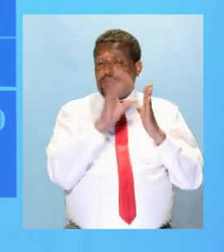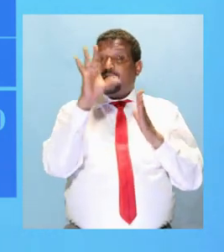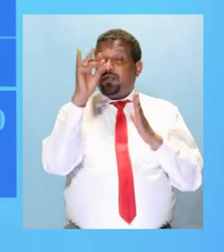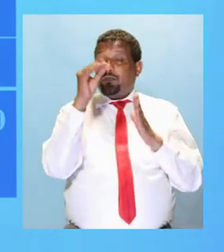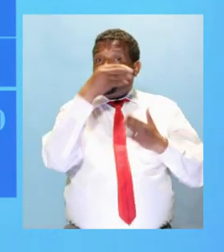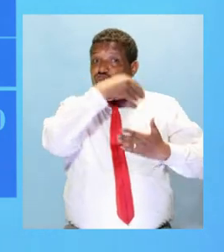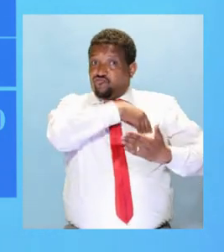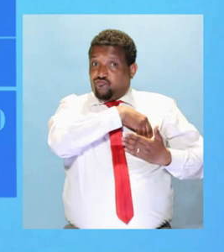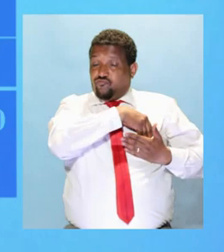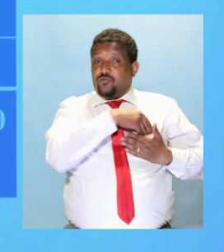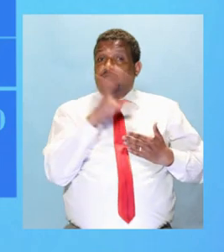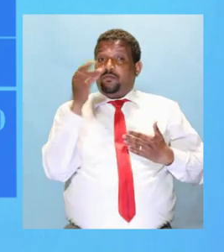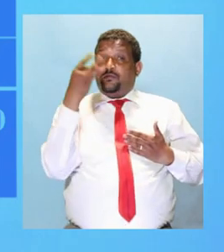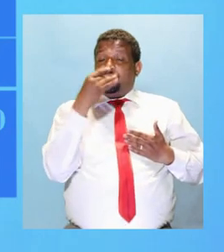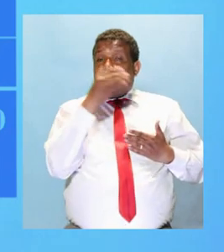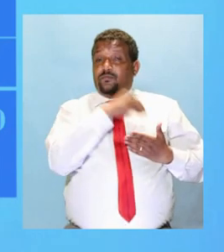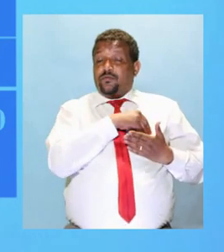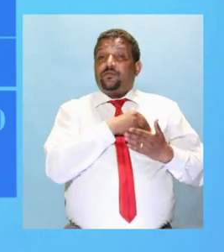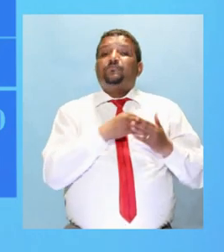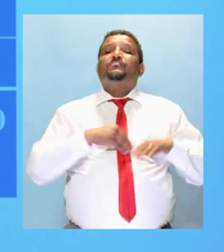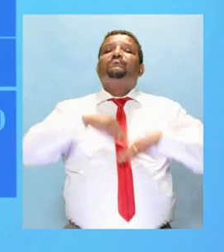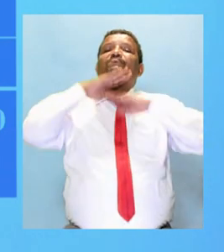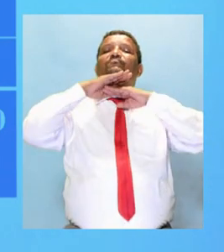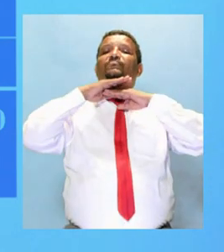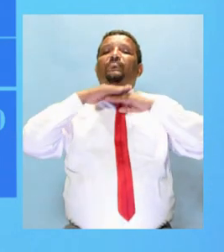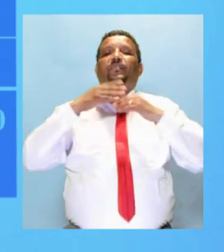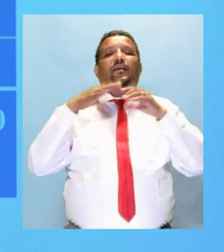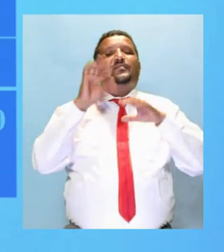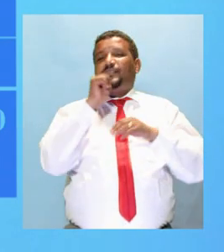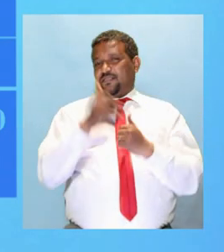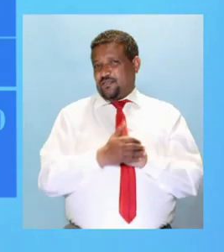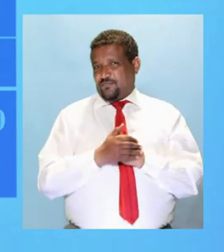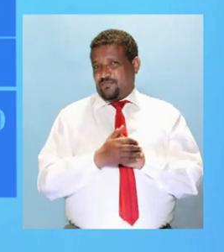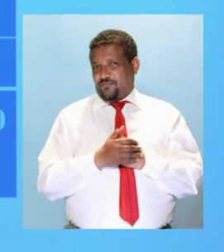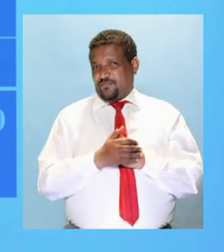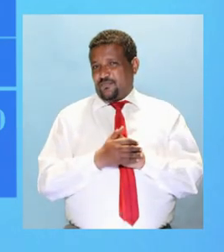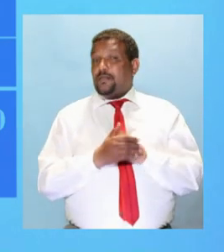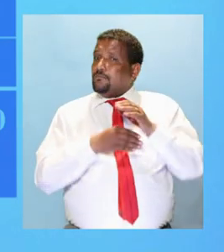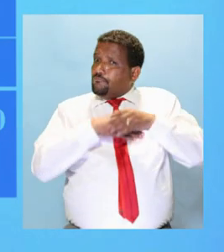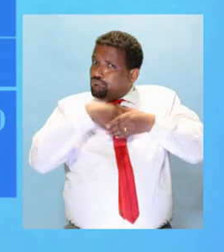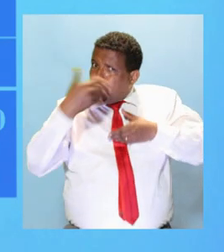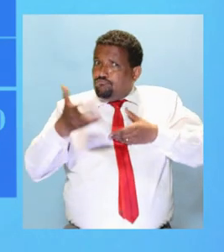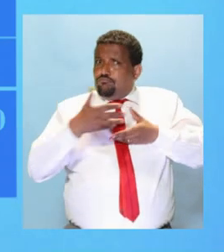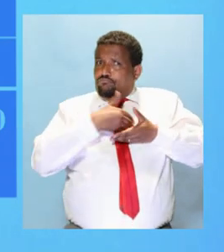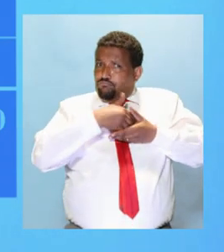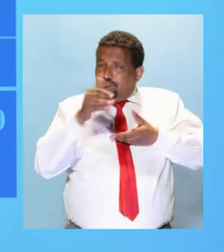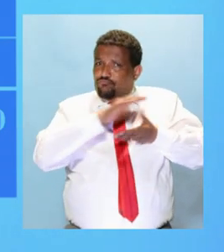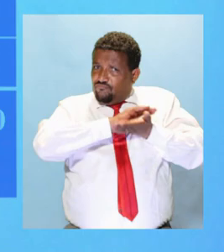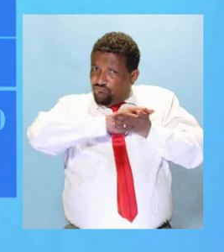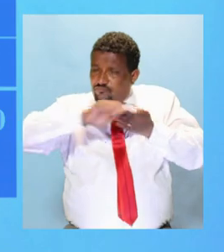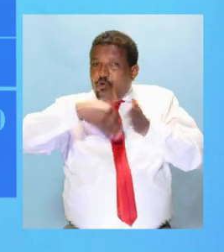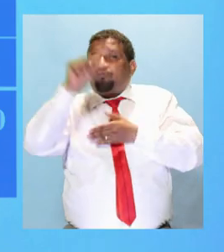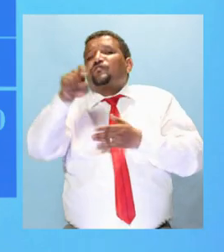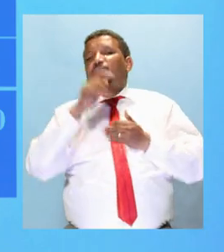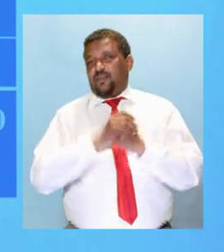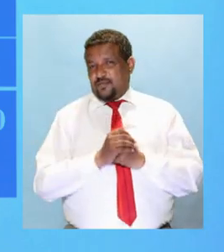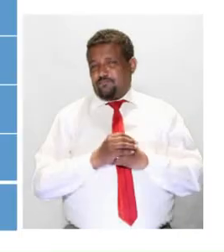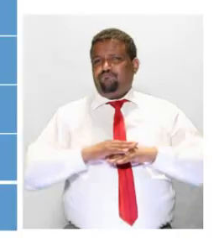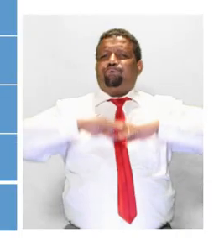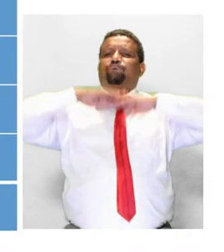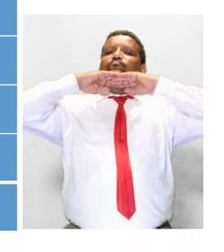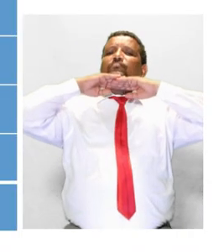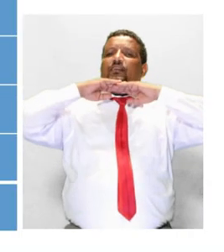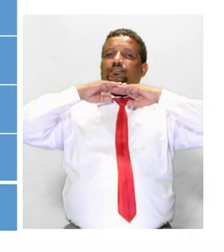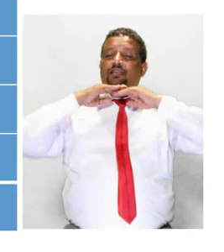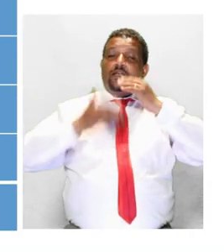her pocket, she cannot get the maximum level of satisfaction. She has to spend all of her money. So we have to proceed